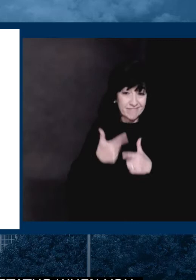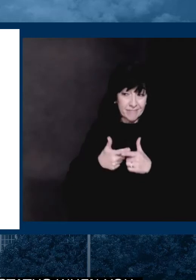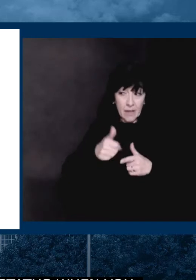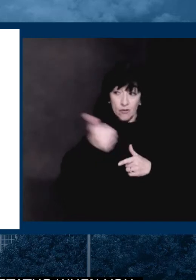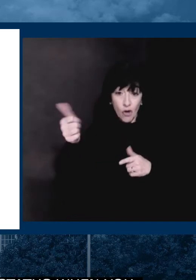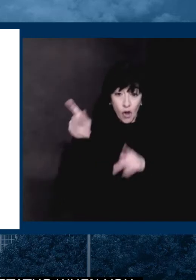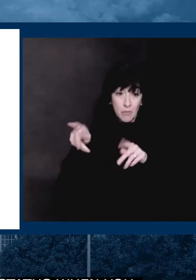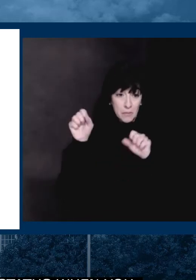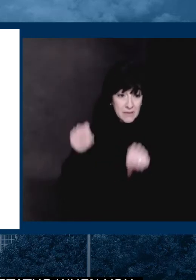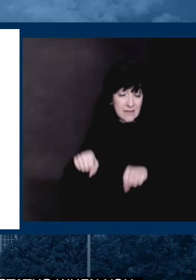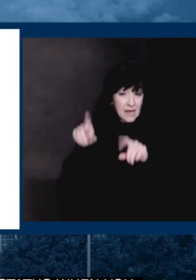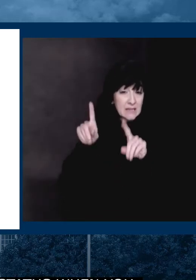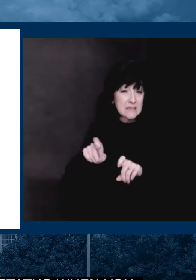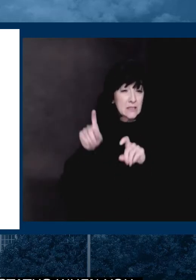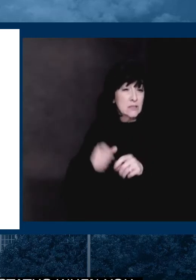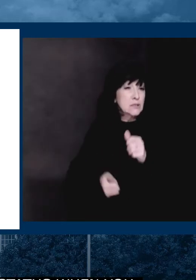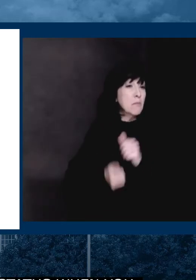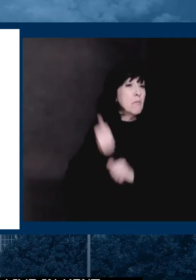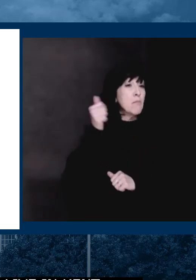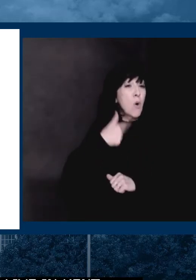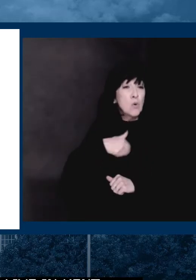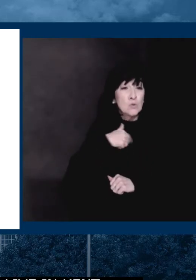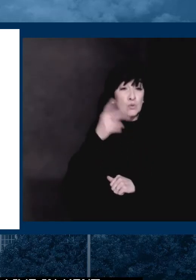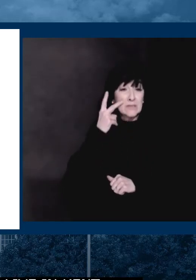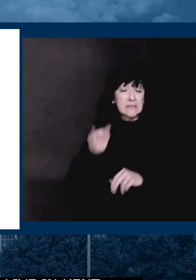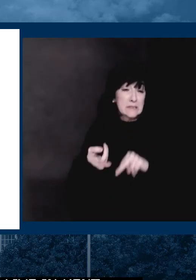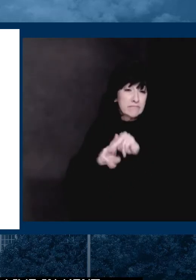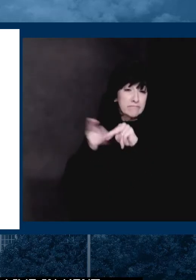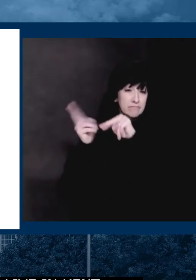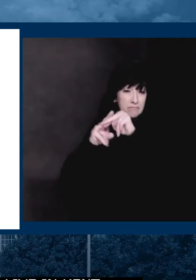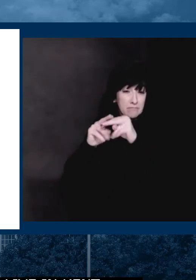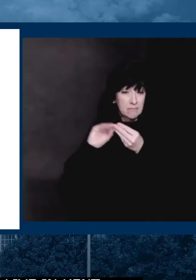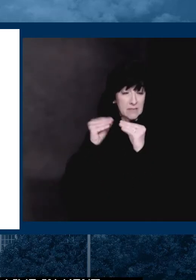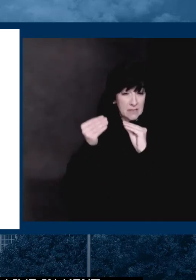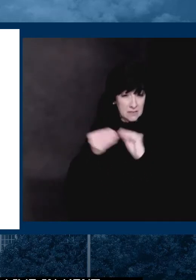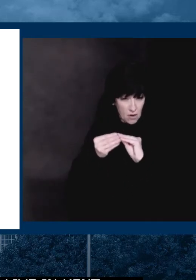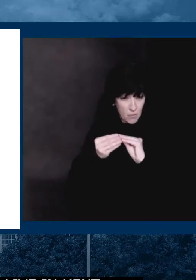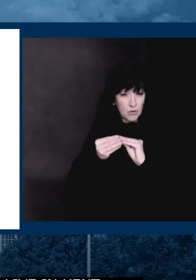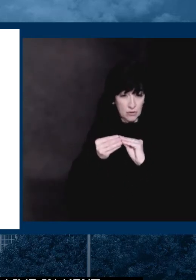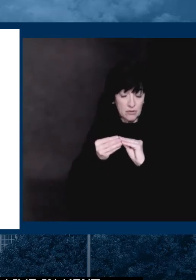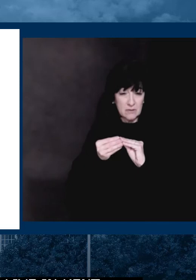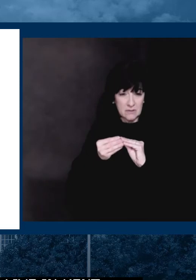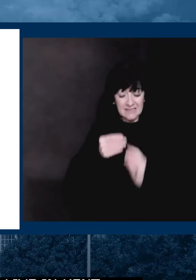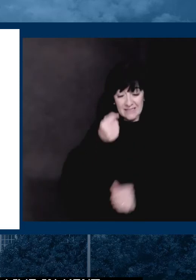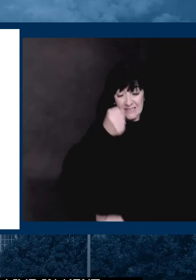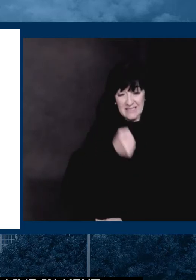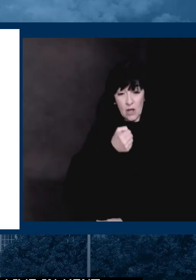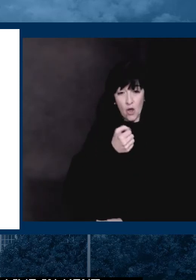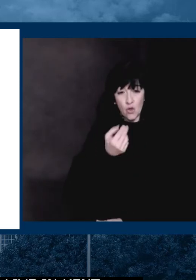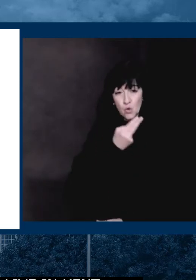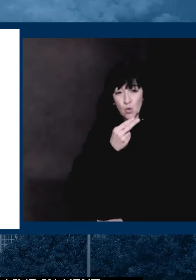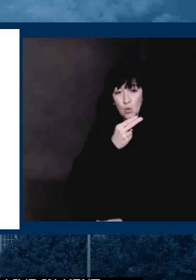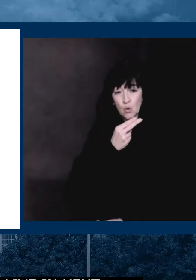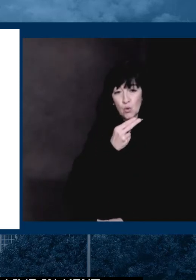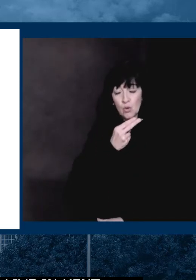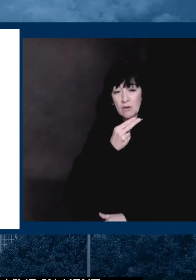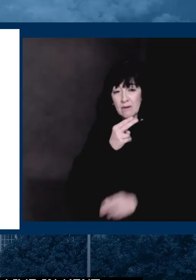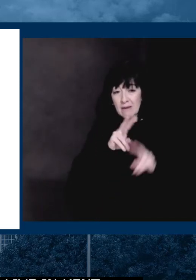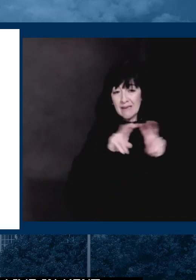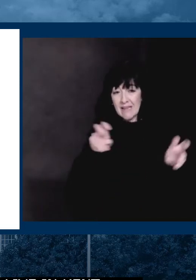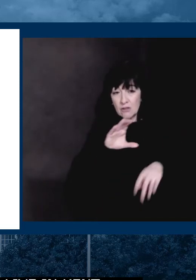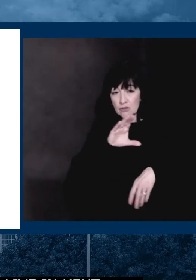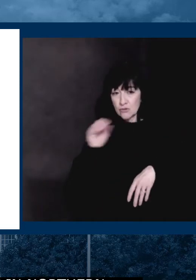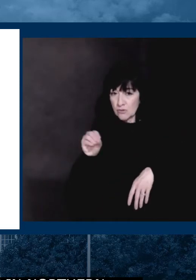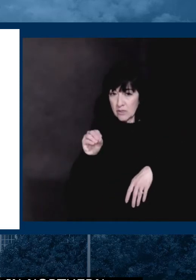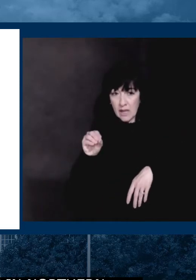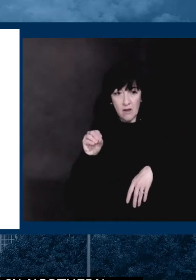mostly in western Kent County and northern Kent County and southern Newcastle County. Southern Newcastle County for the longest time, for months,